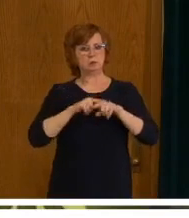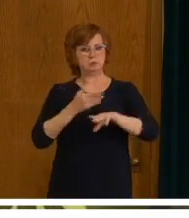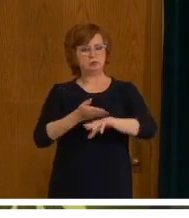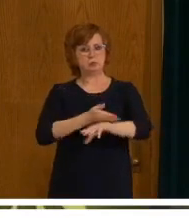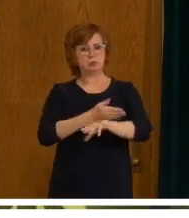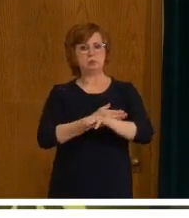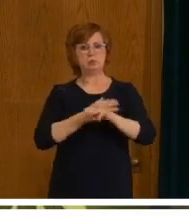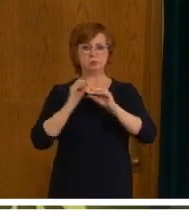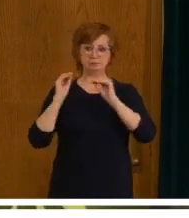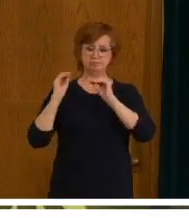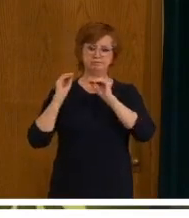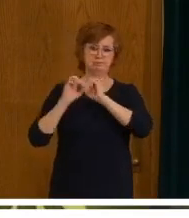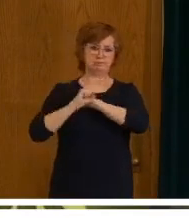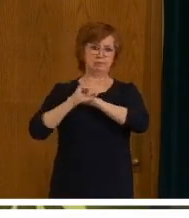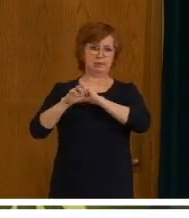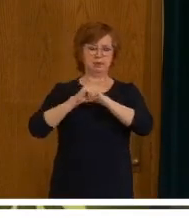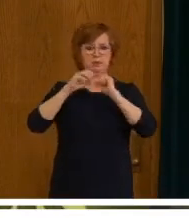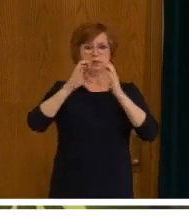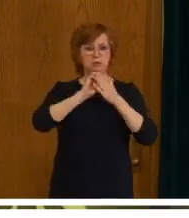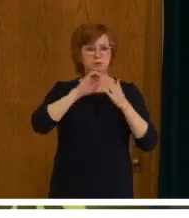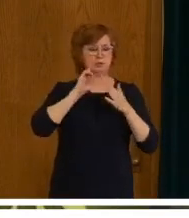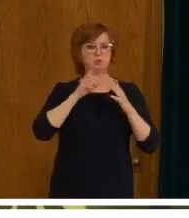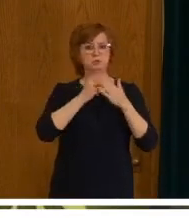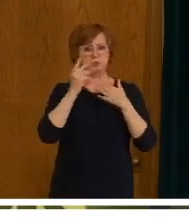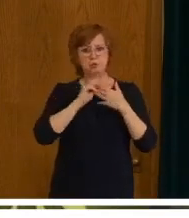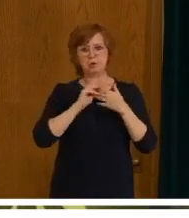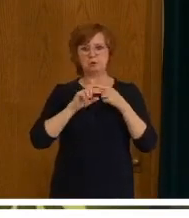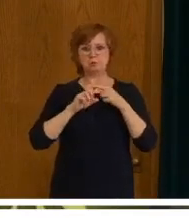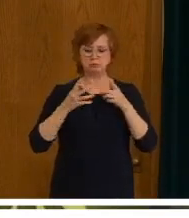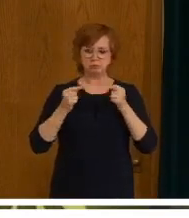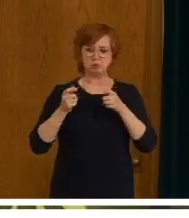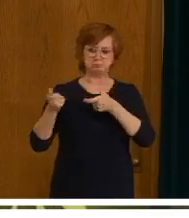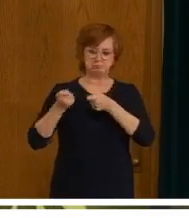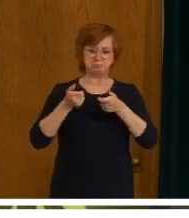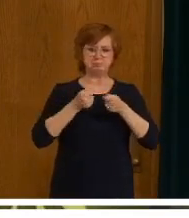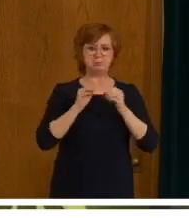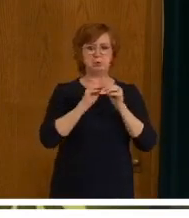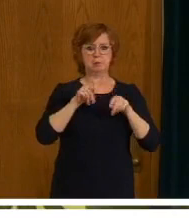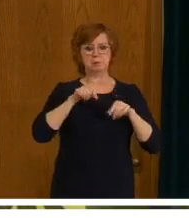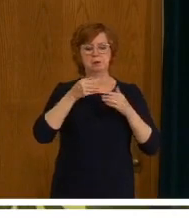programs and try to expand availability as much as we can throughout the summer.